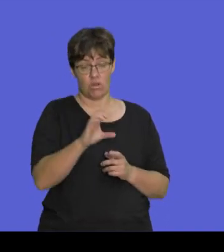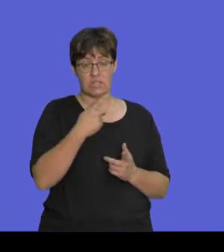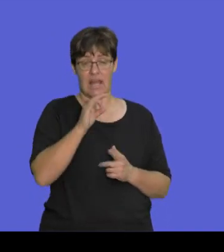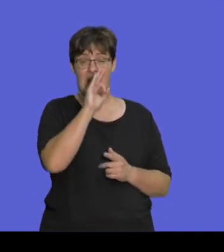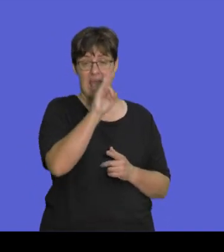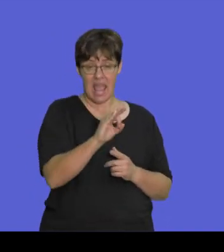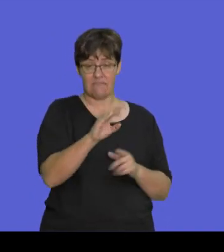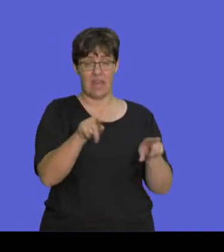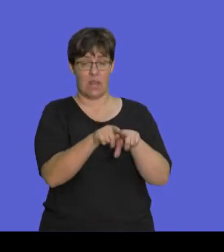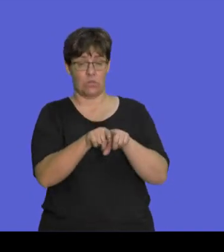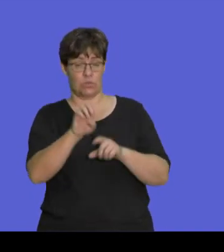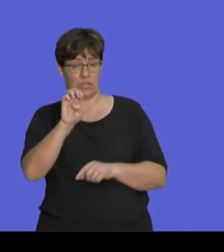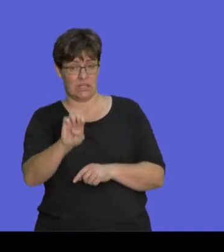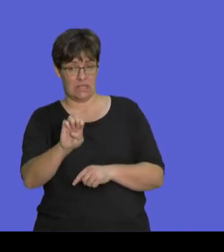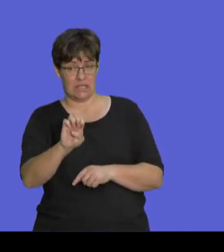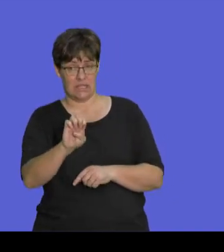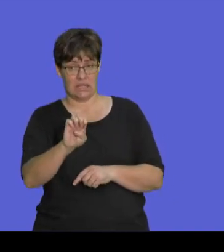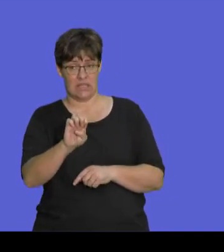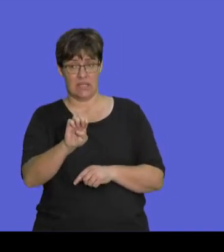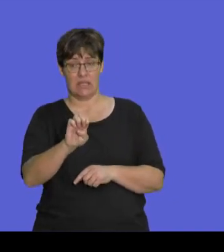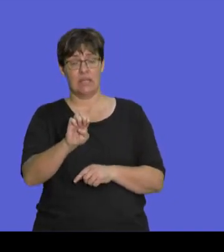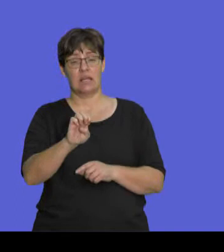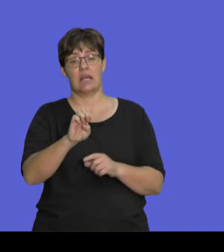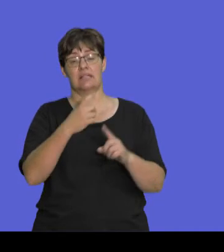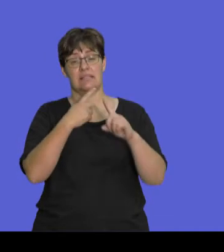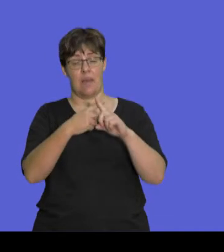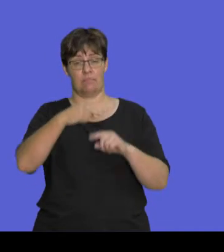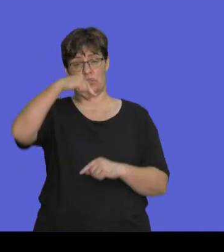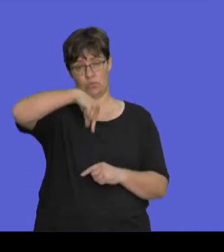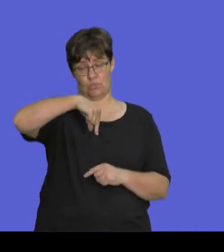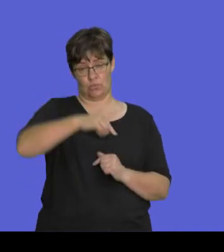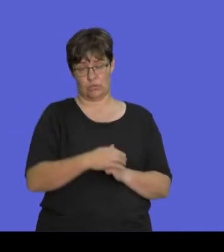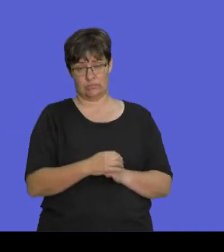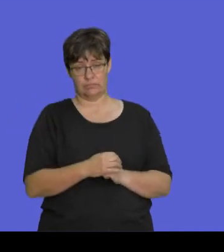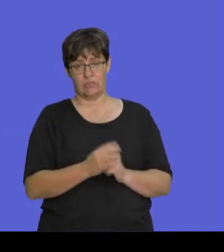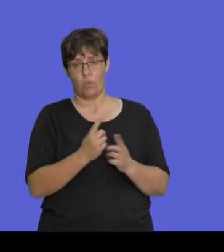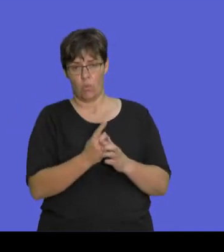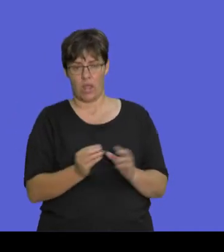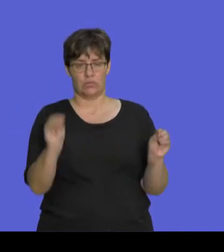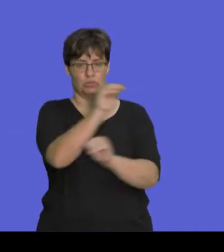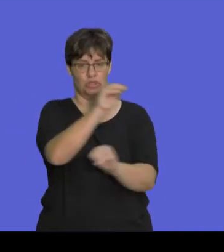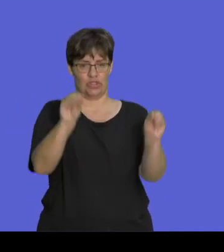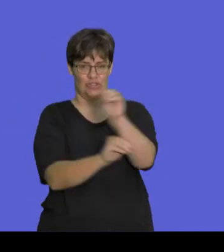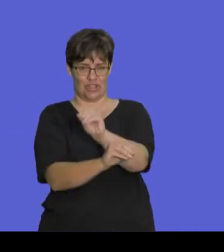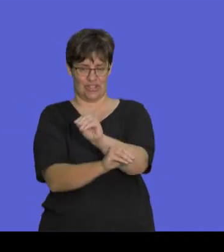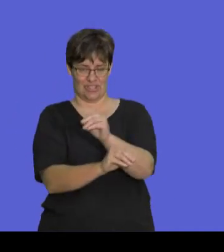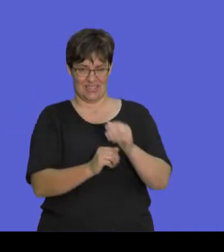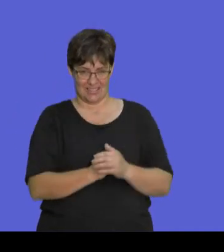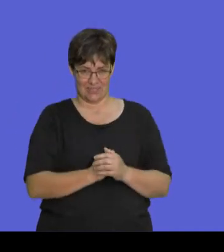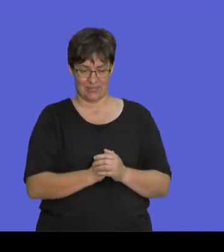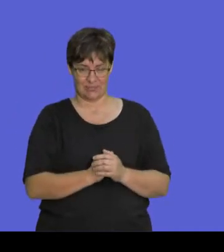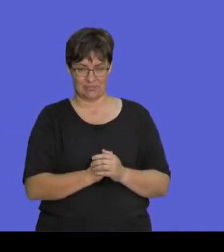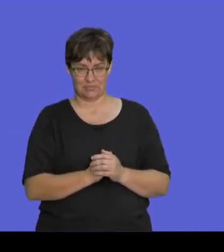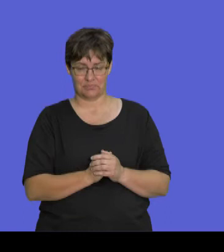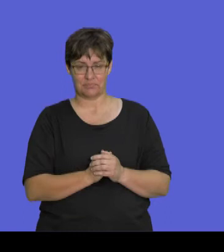E or multiplied by Q, right? So we just rearrange this to that, okay? And then